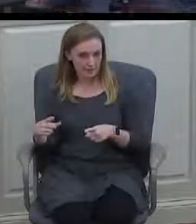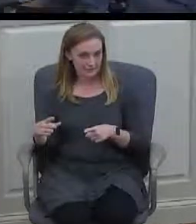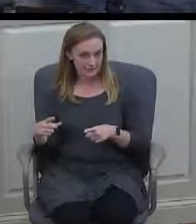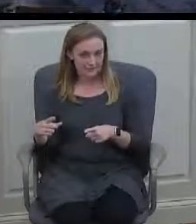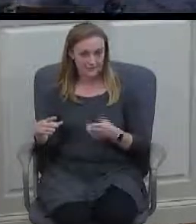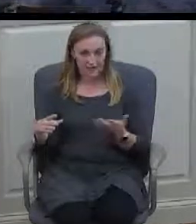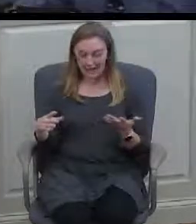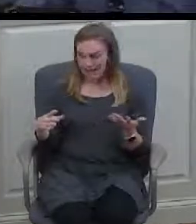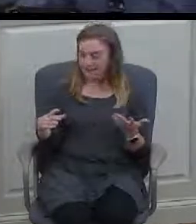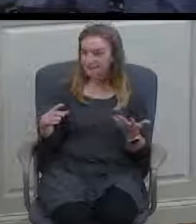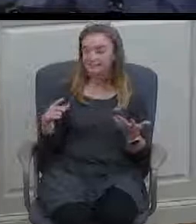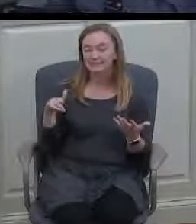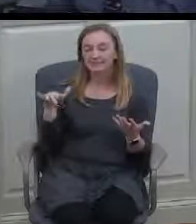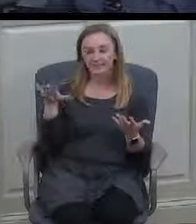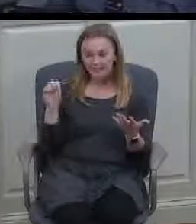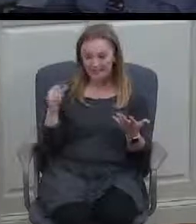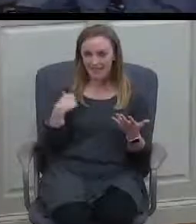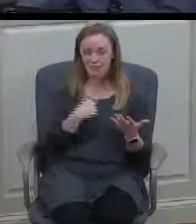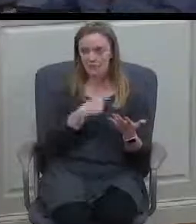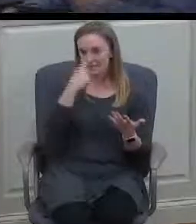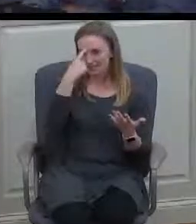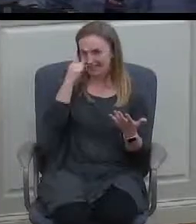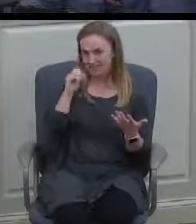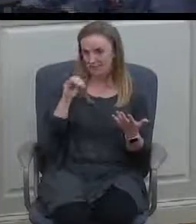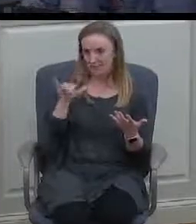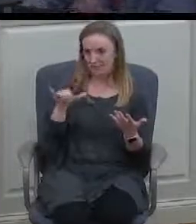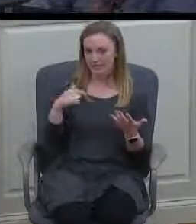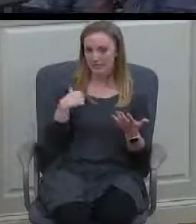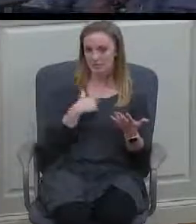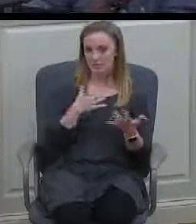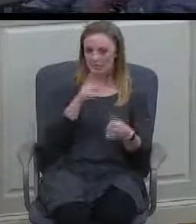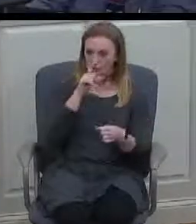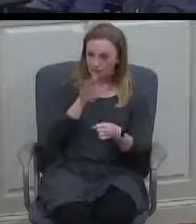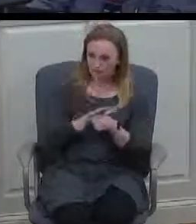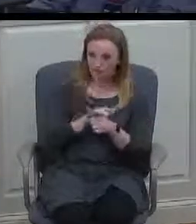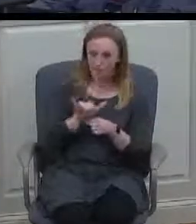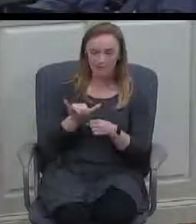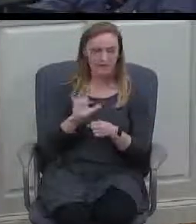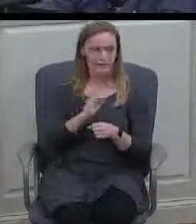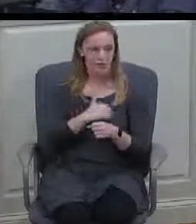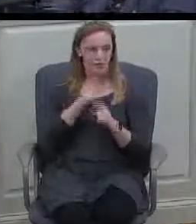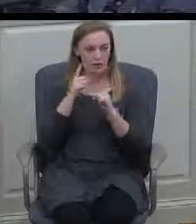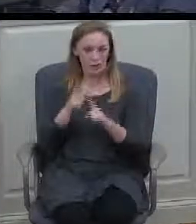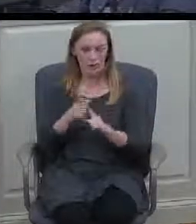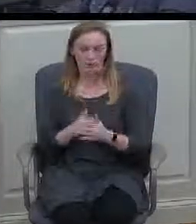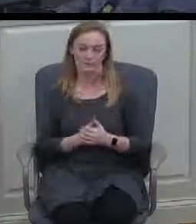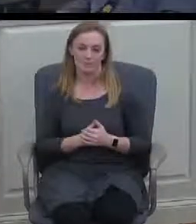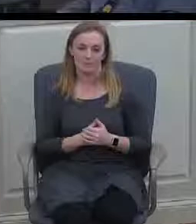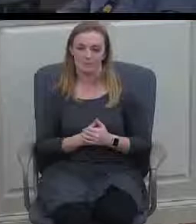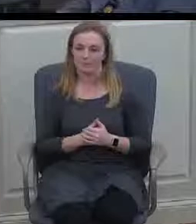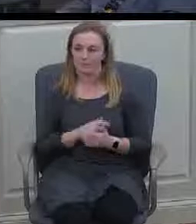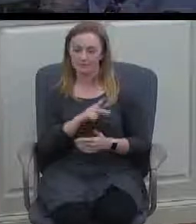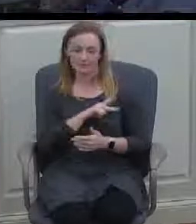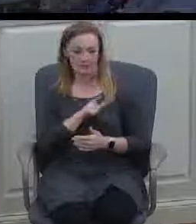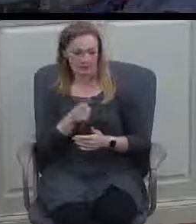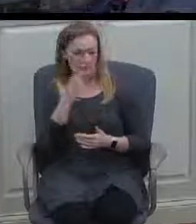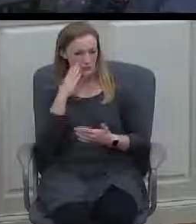going on? Yes, we think so. That's, we want to confirm that. That is our goal, to confirm it. You didn't know how to ask it,